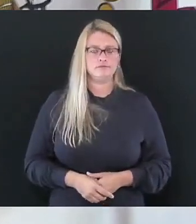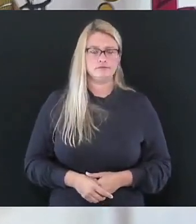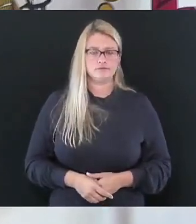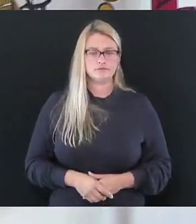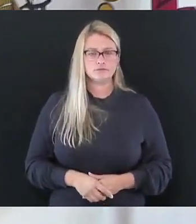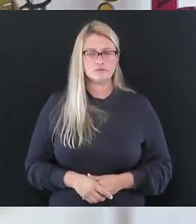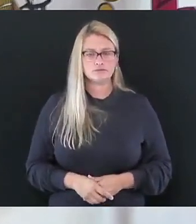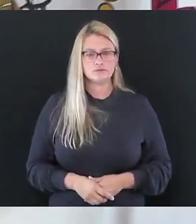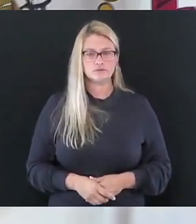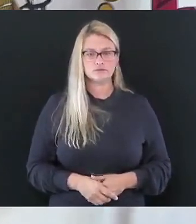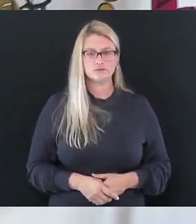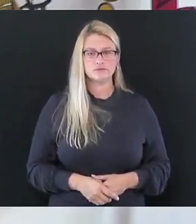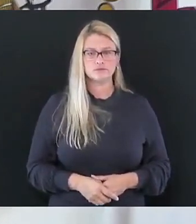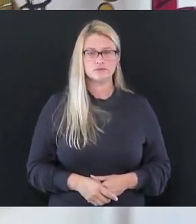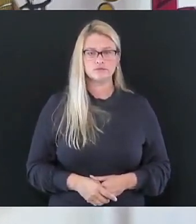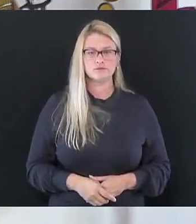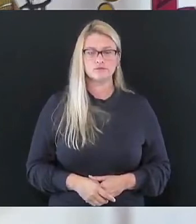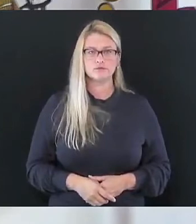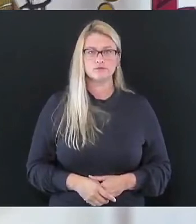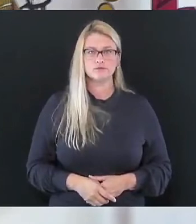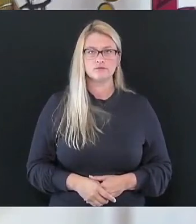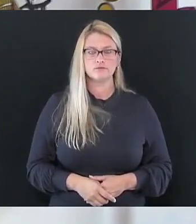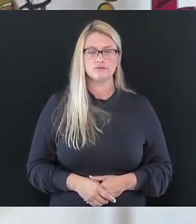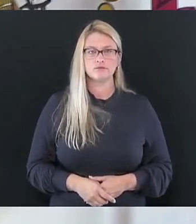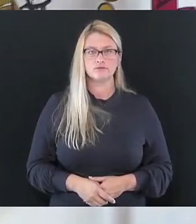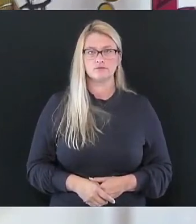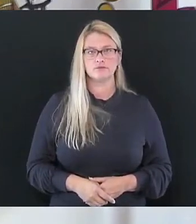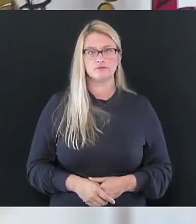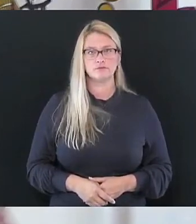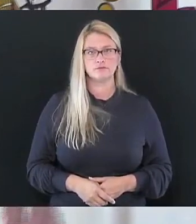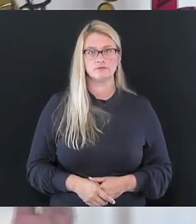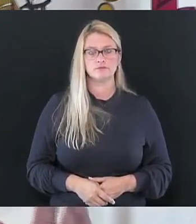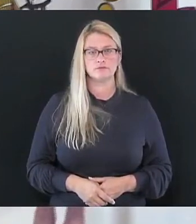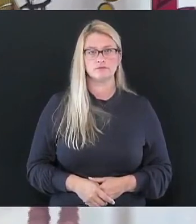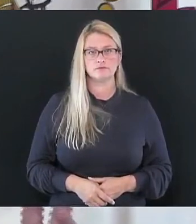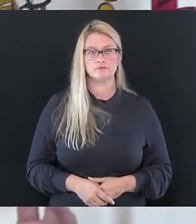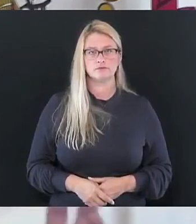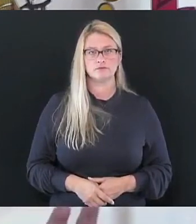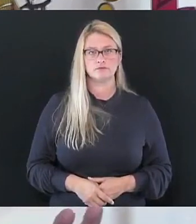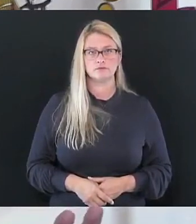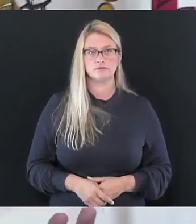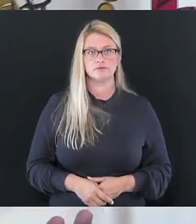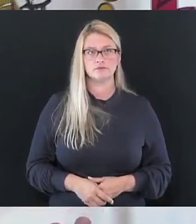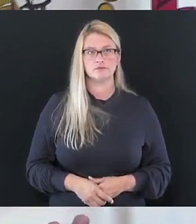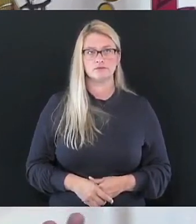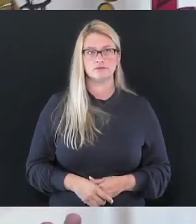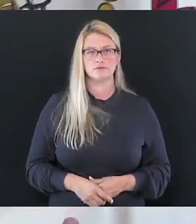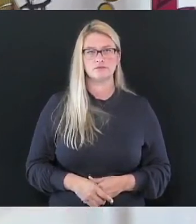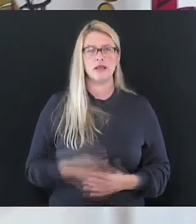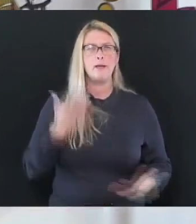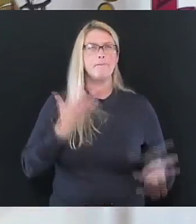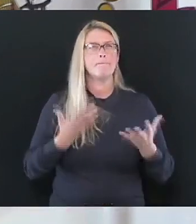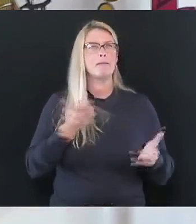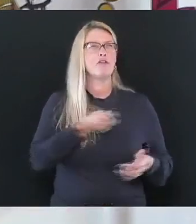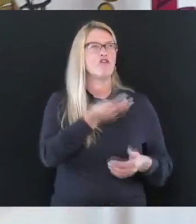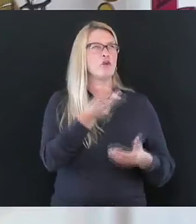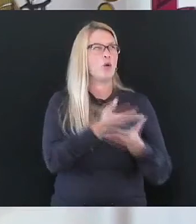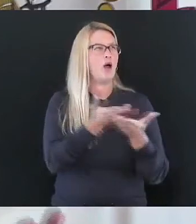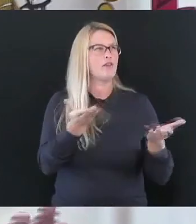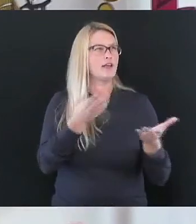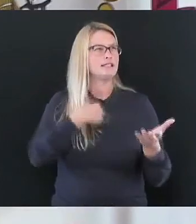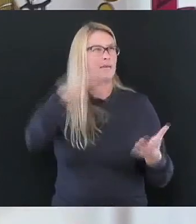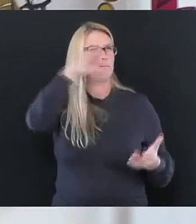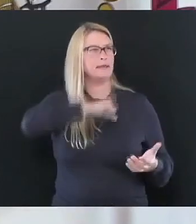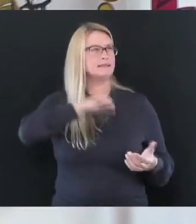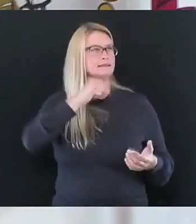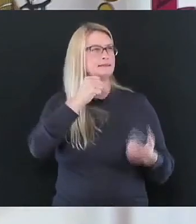of our schools, our K through 12. Now, in addition to that, a couple of things that I missed when I went through it the first time is